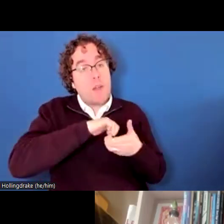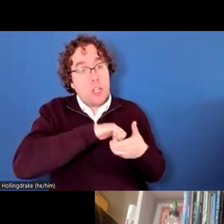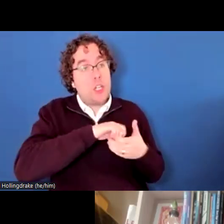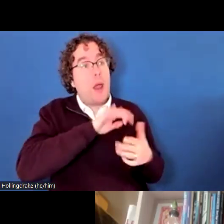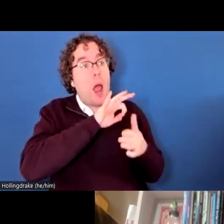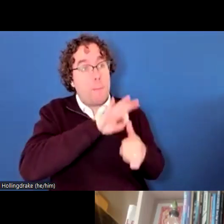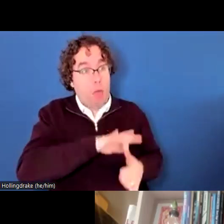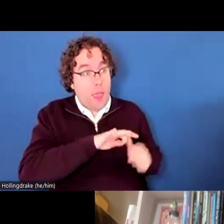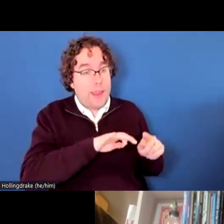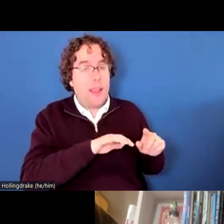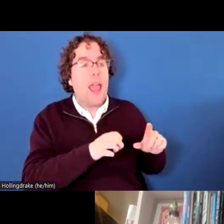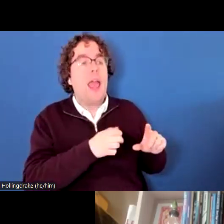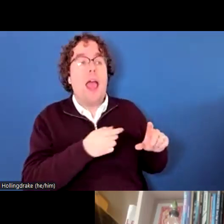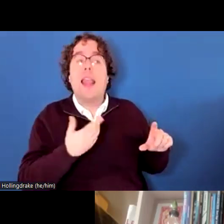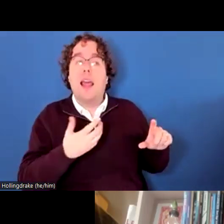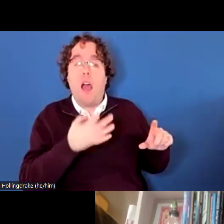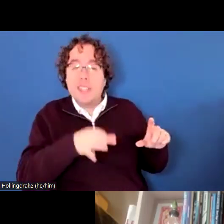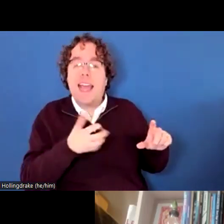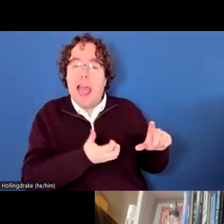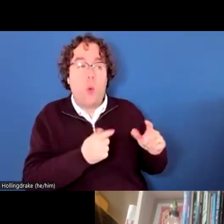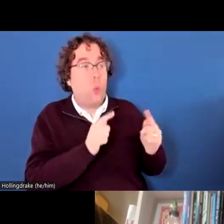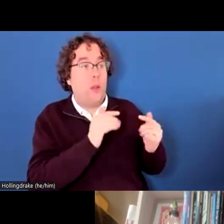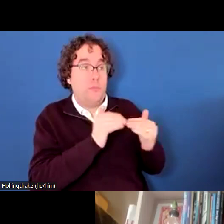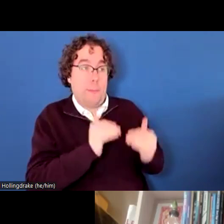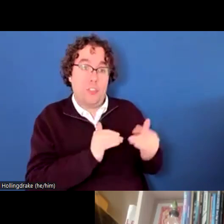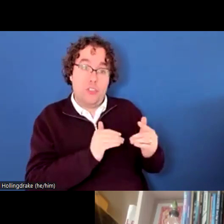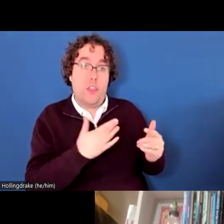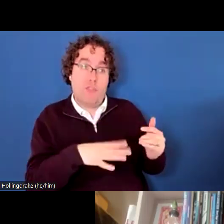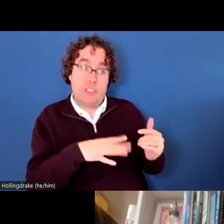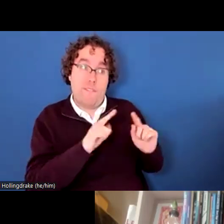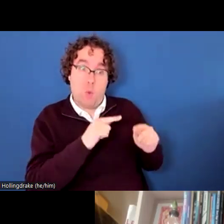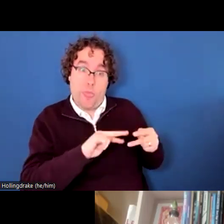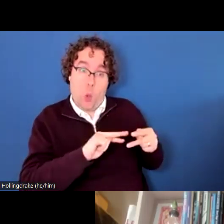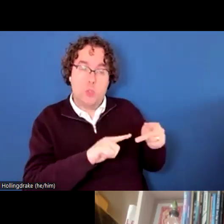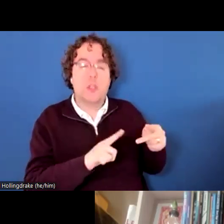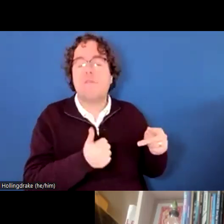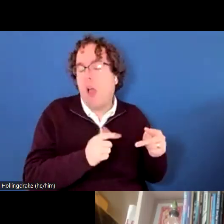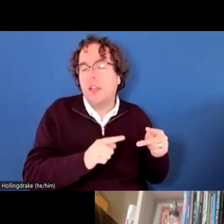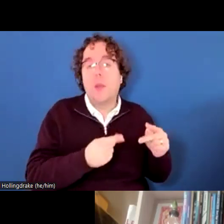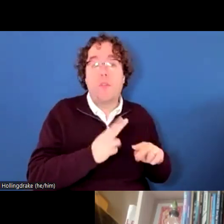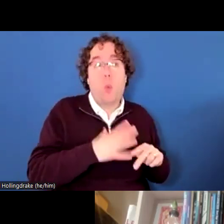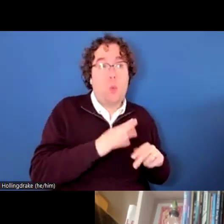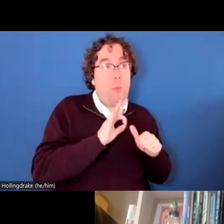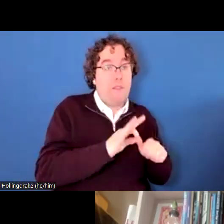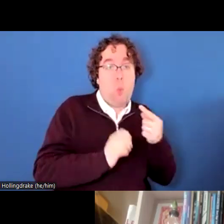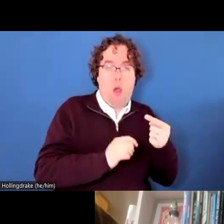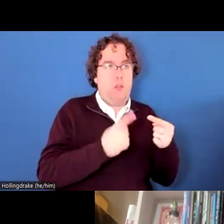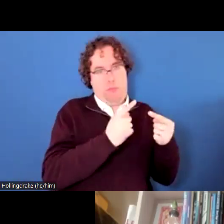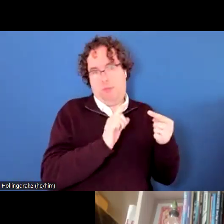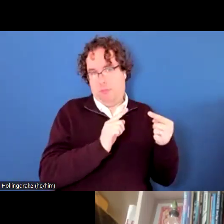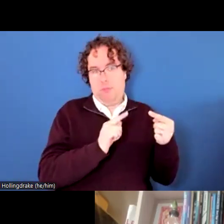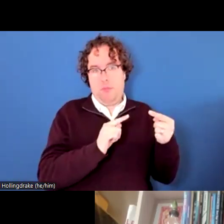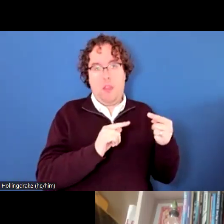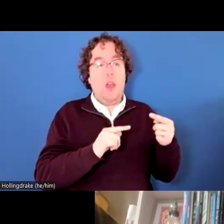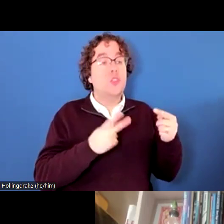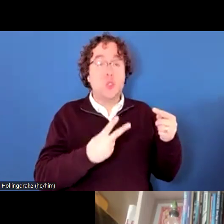it asks you how do you meet the eligibility criteria for those 2. So if you want to apply for 1, just fill in 1. If you want to apply for 2, fill in them